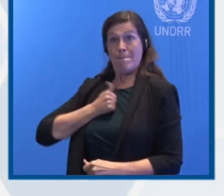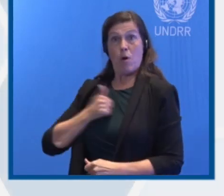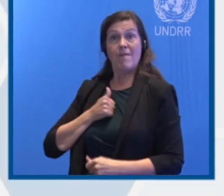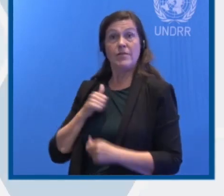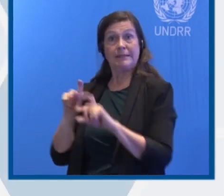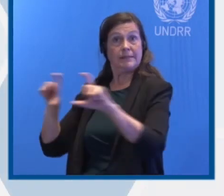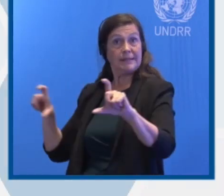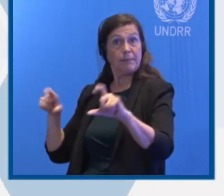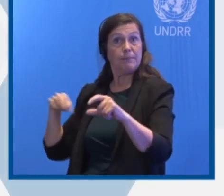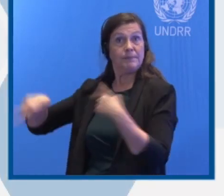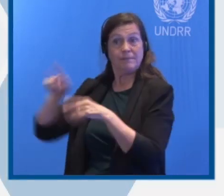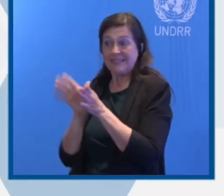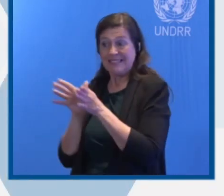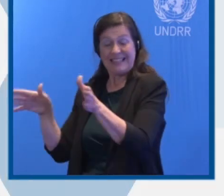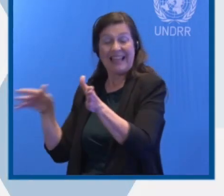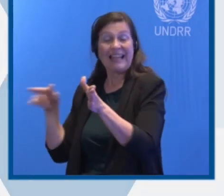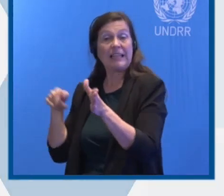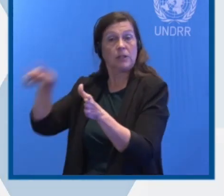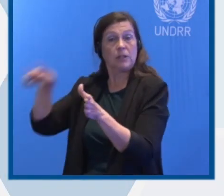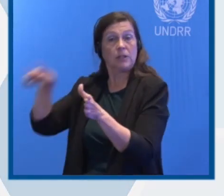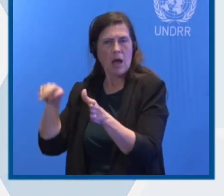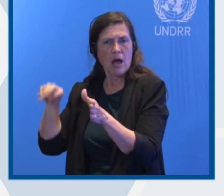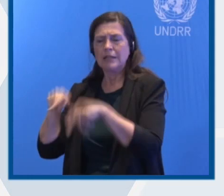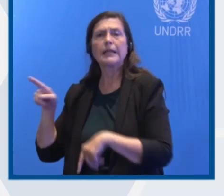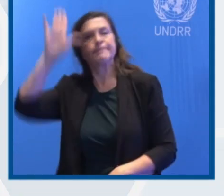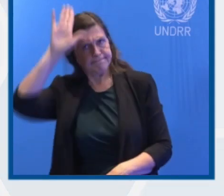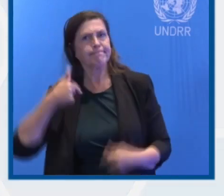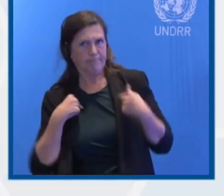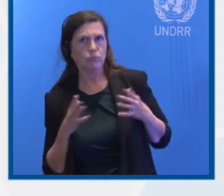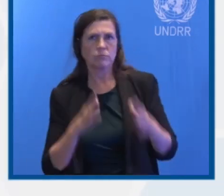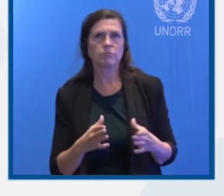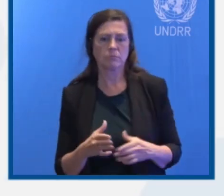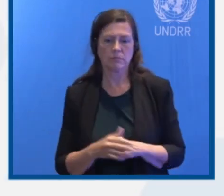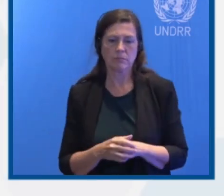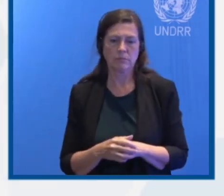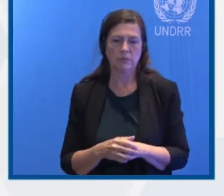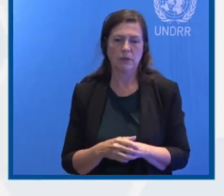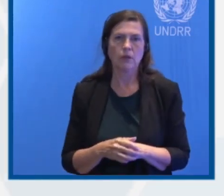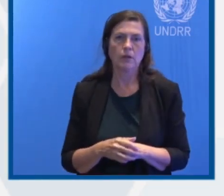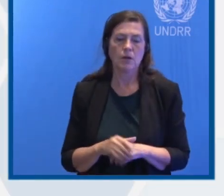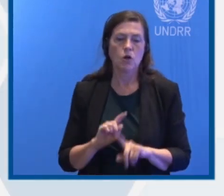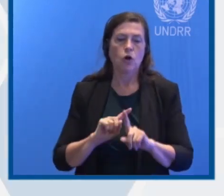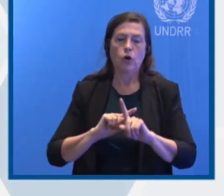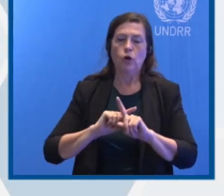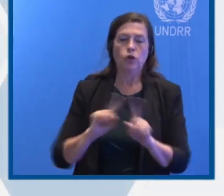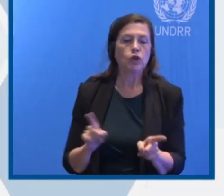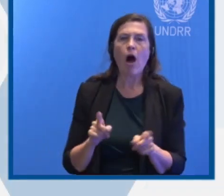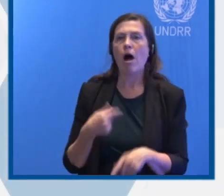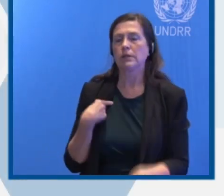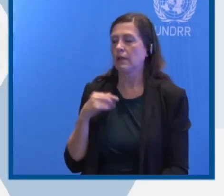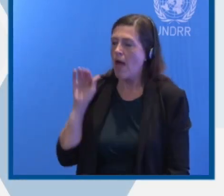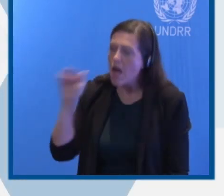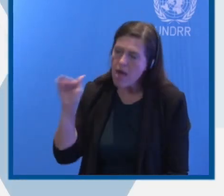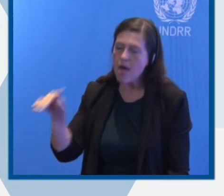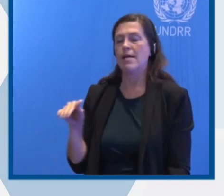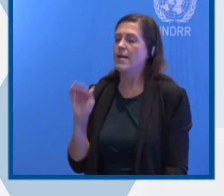engagement within the solutions, and just being asked. Now, within the work that we're doing with